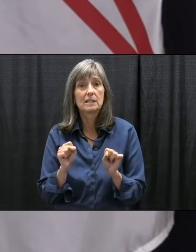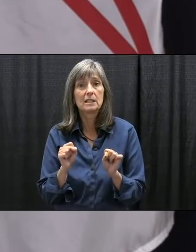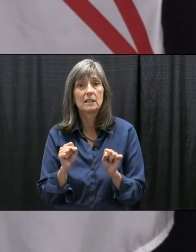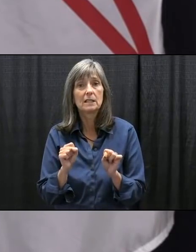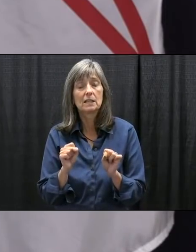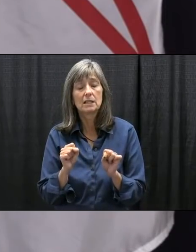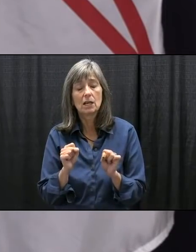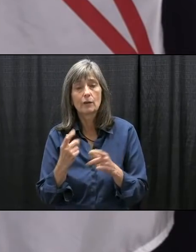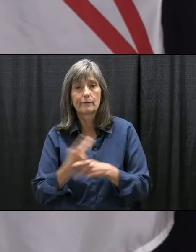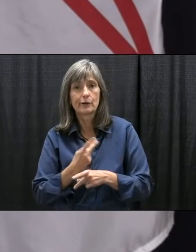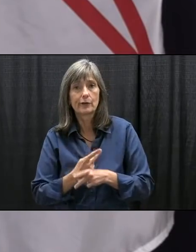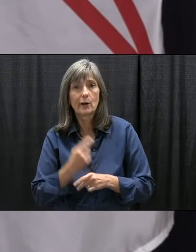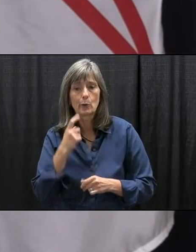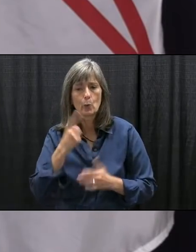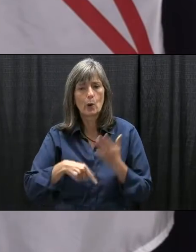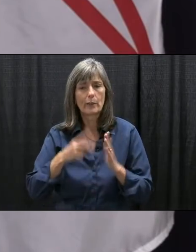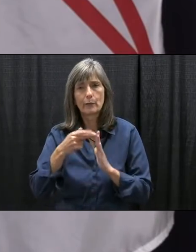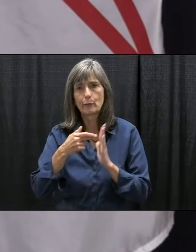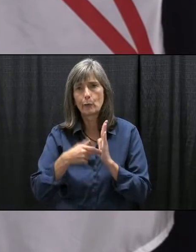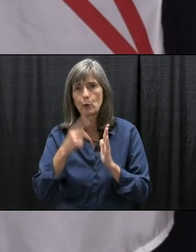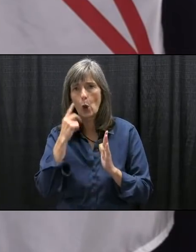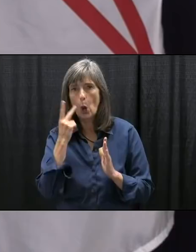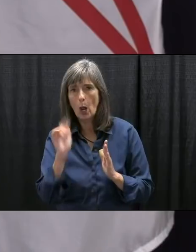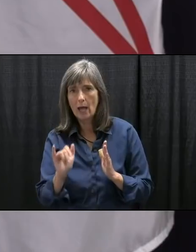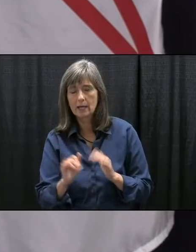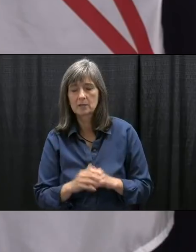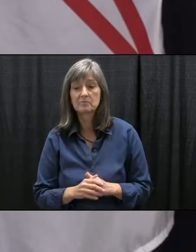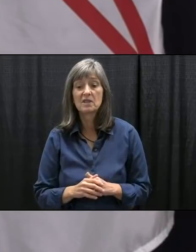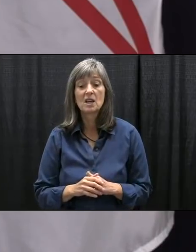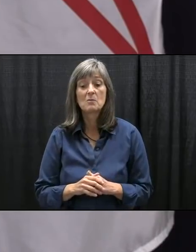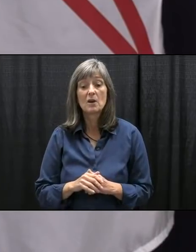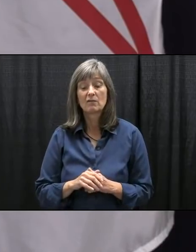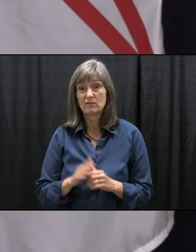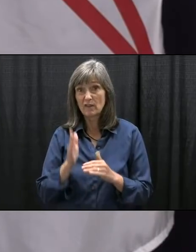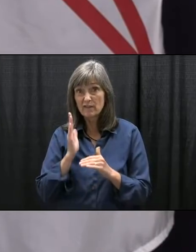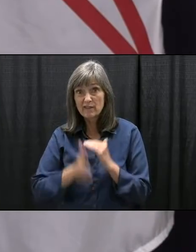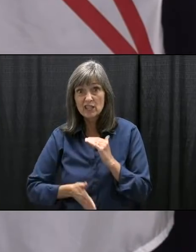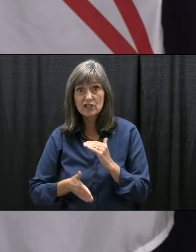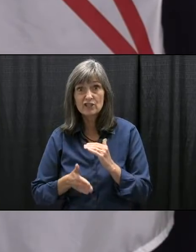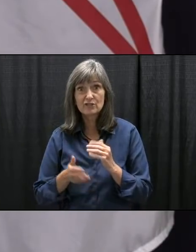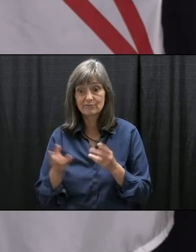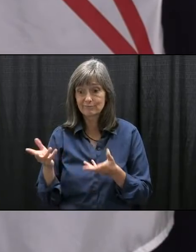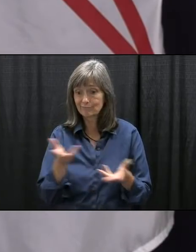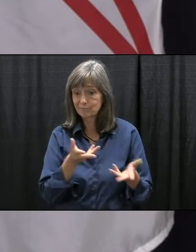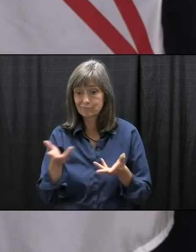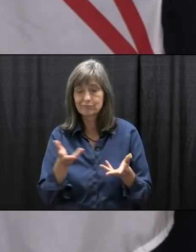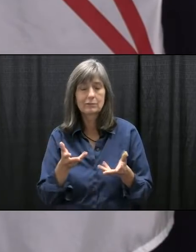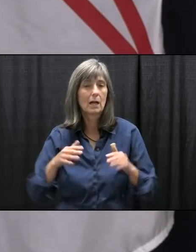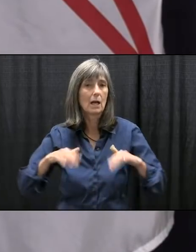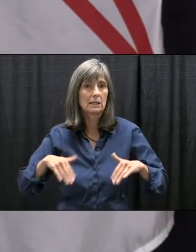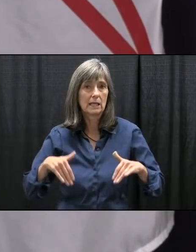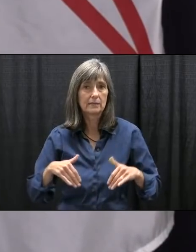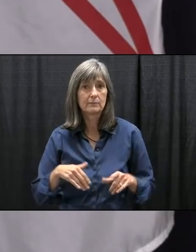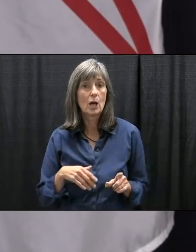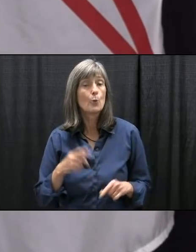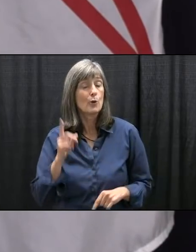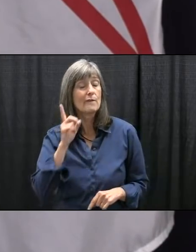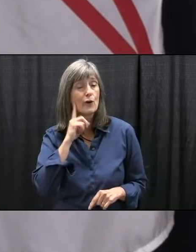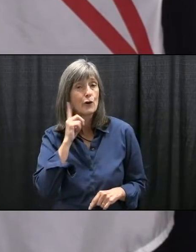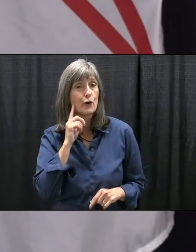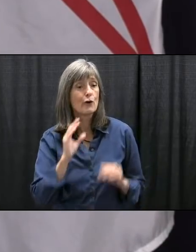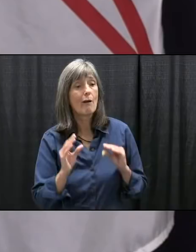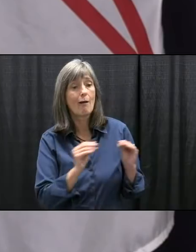that. But as yet, that process has not concluded. So, yes, we've heard the comments. They are